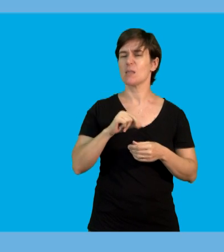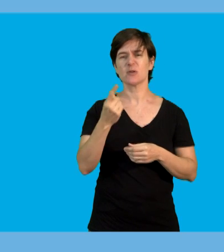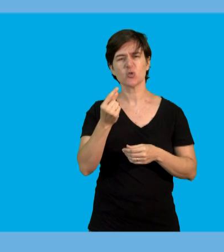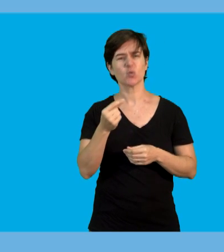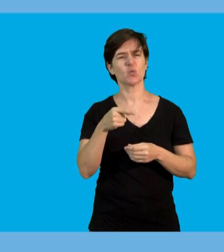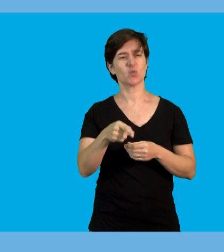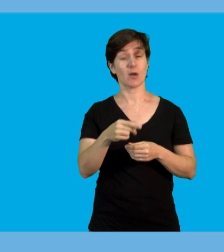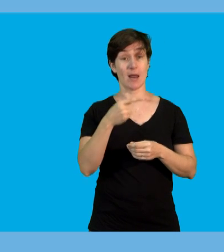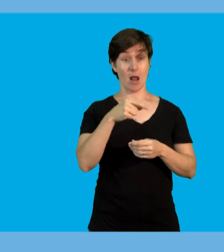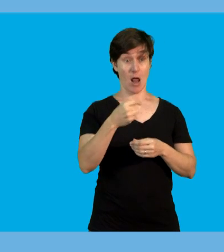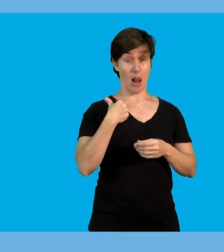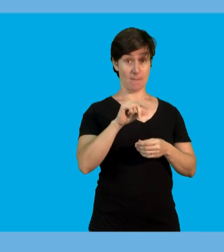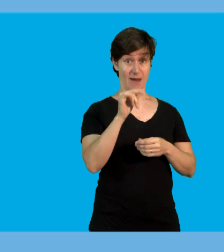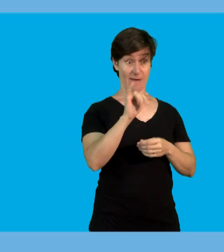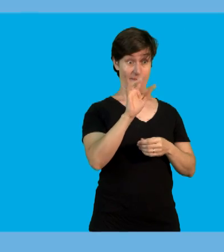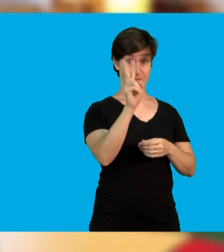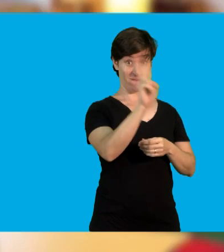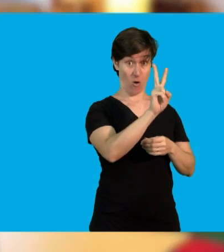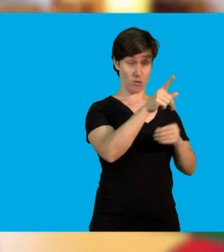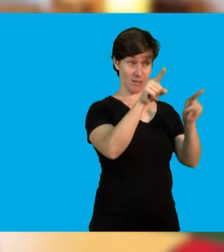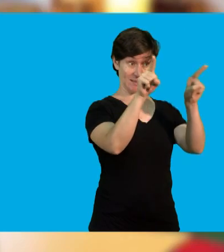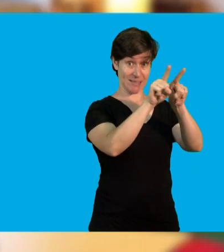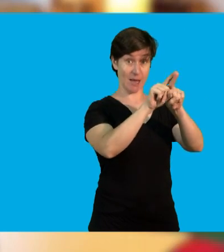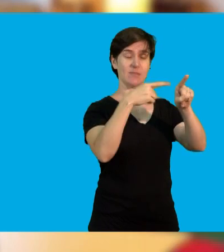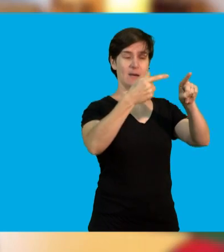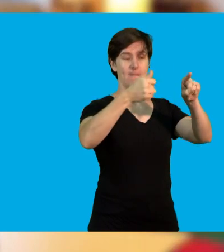do here, something must be kept the same, and then we can